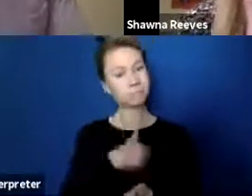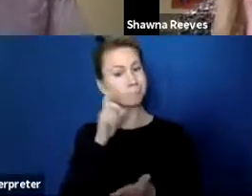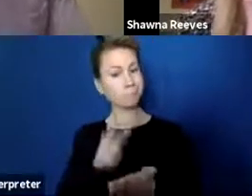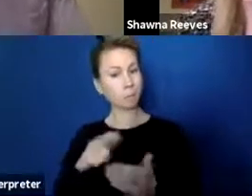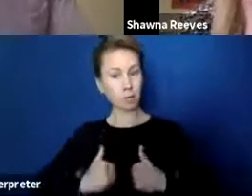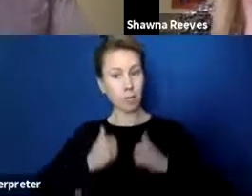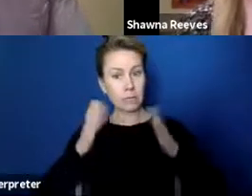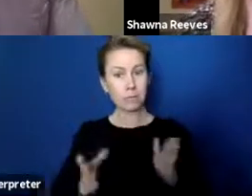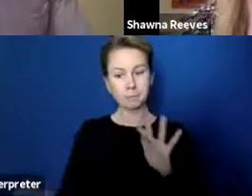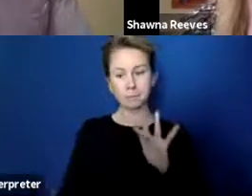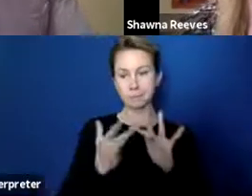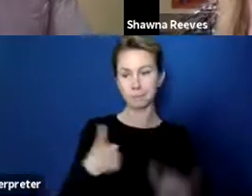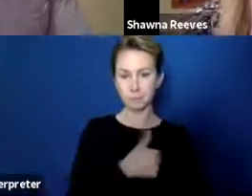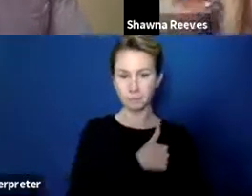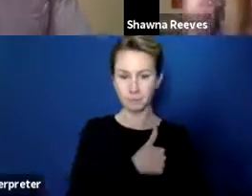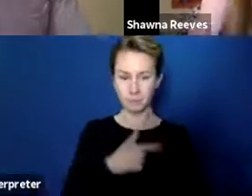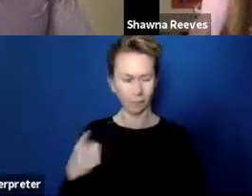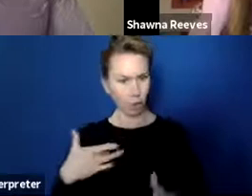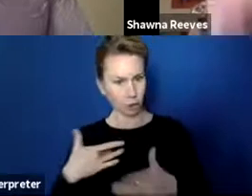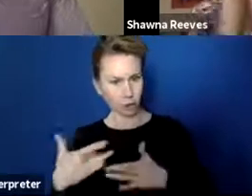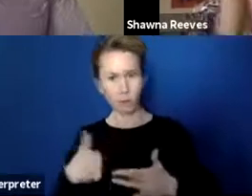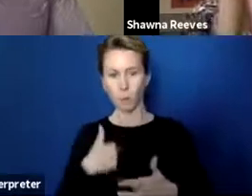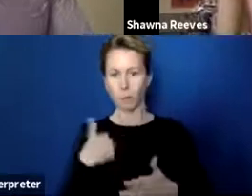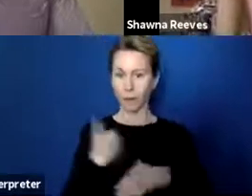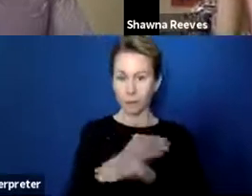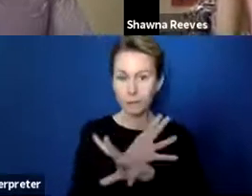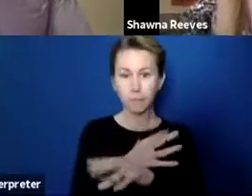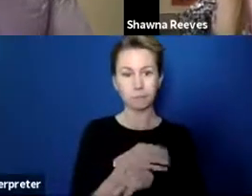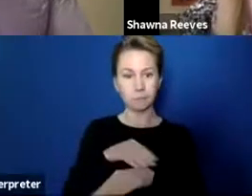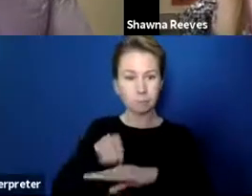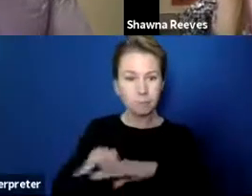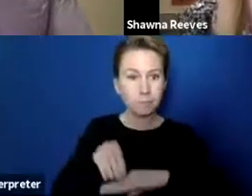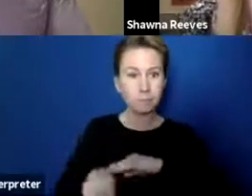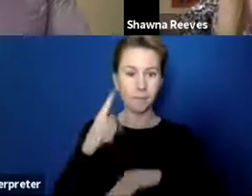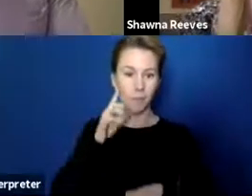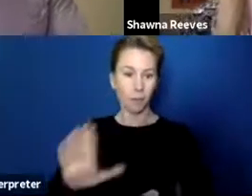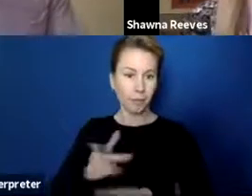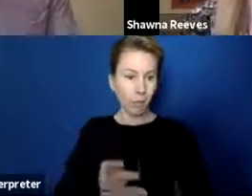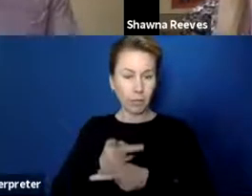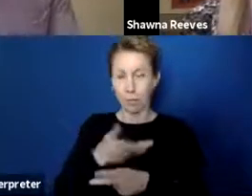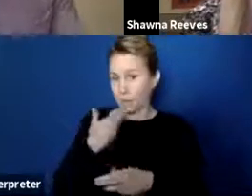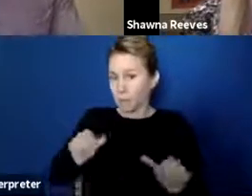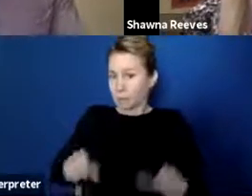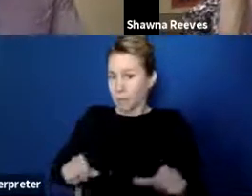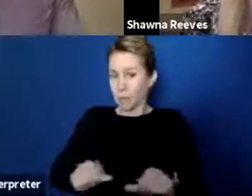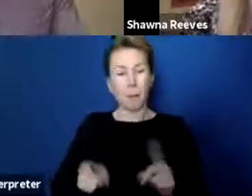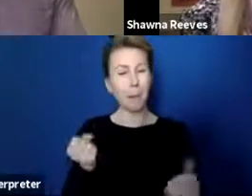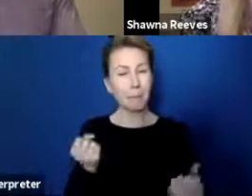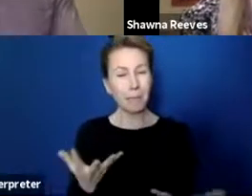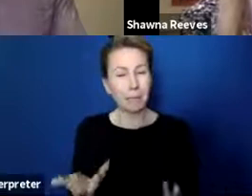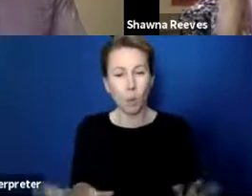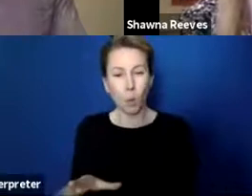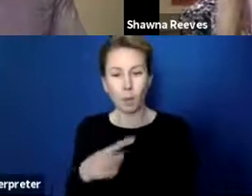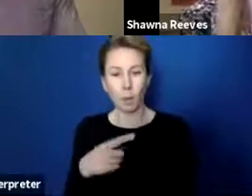to sort of, as Mike says, sort of navigate the new normal and find ways for ombudsmen to be able to be there to represent residents' rights. We